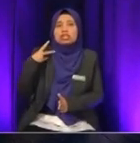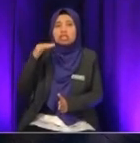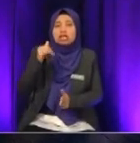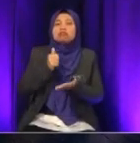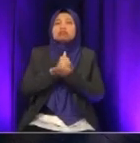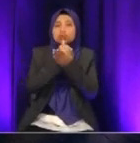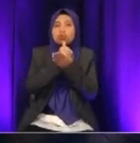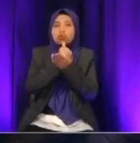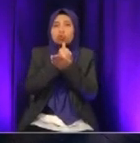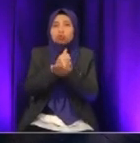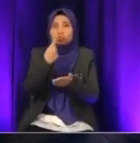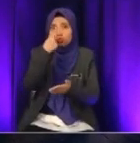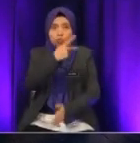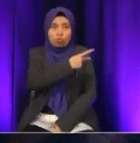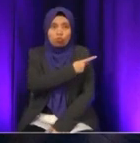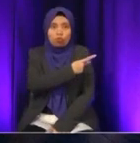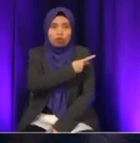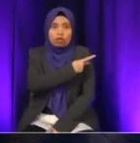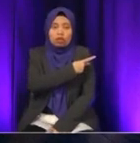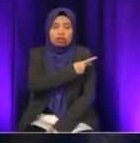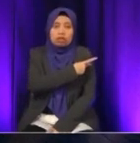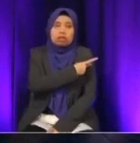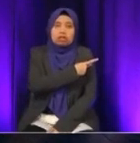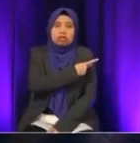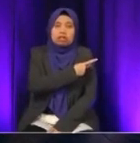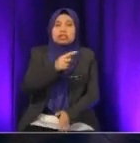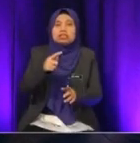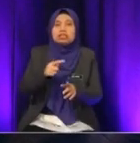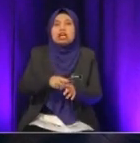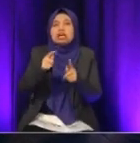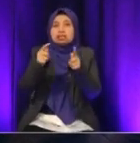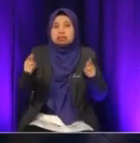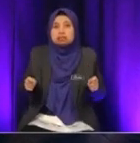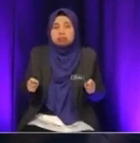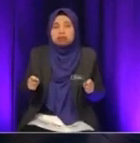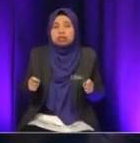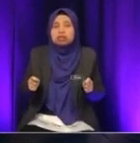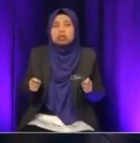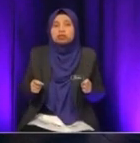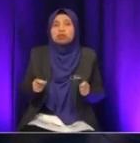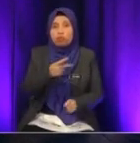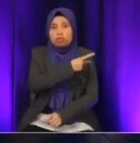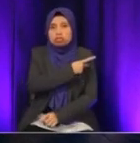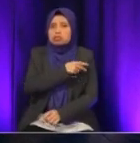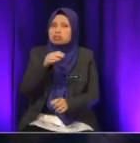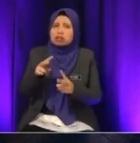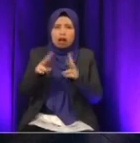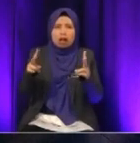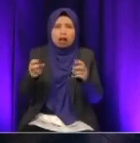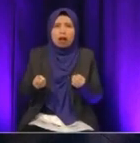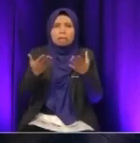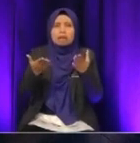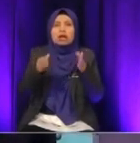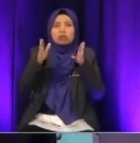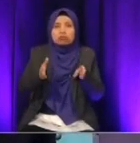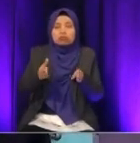Yes. Right? True. And if we all go to vaccination centers, there were a lot of volunteers, right? Mm-mm, yeah, mm-hmm. true. It's a good